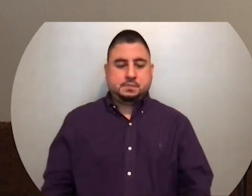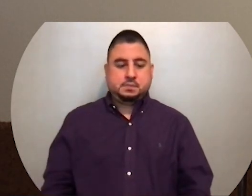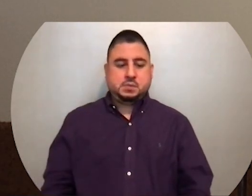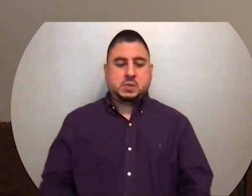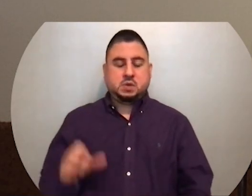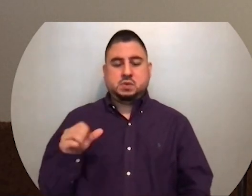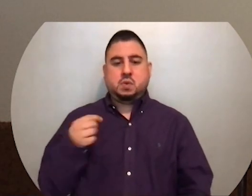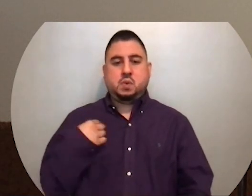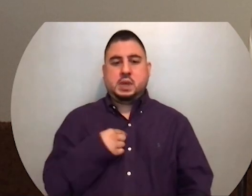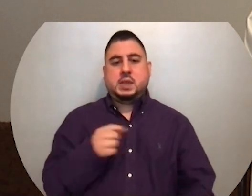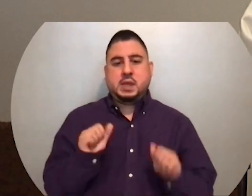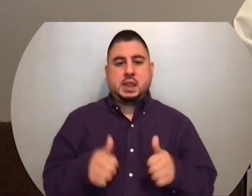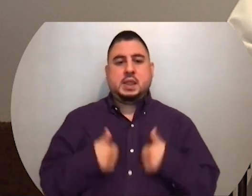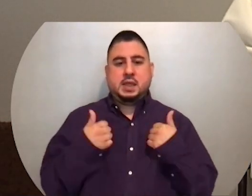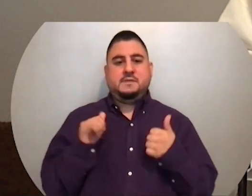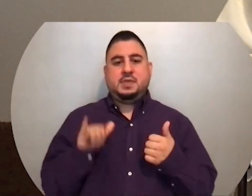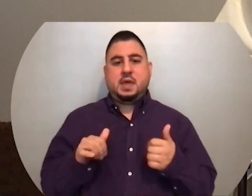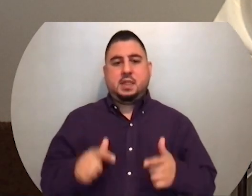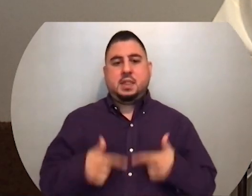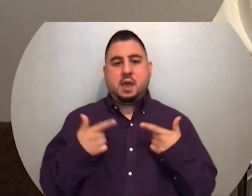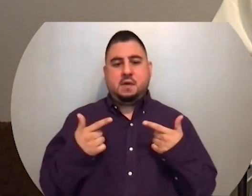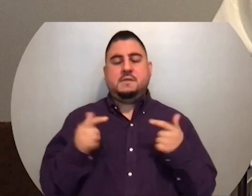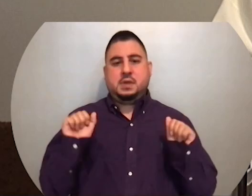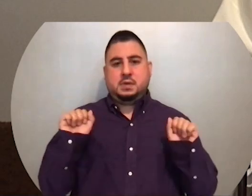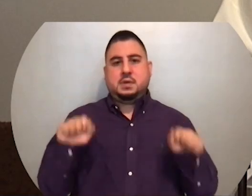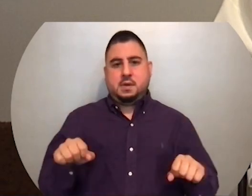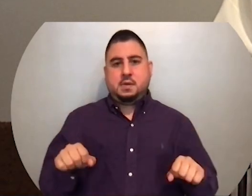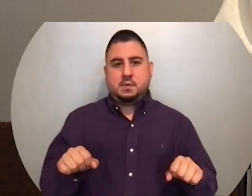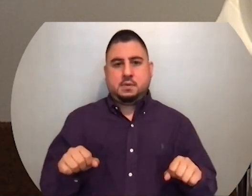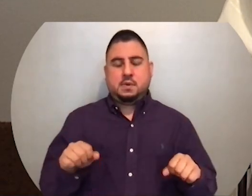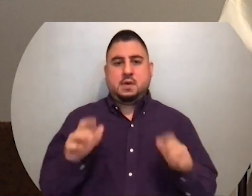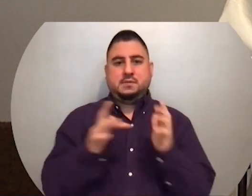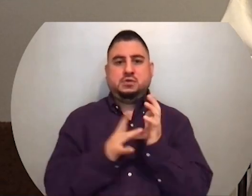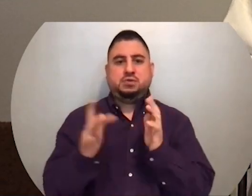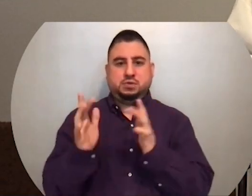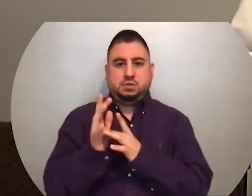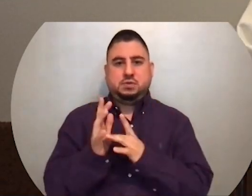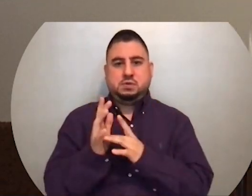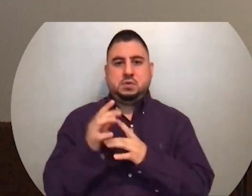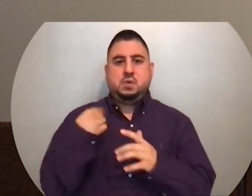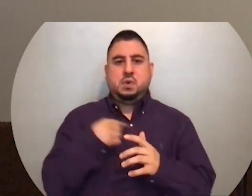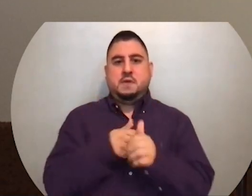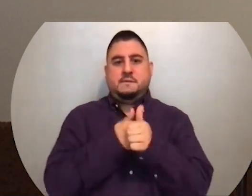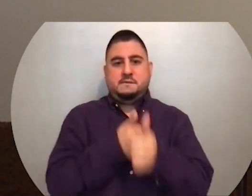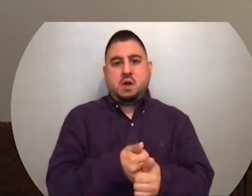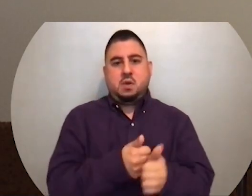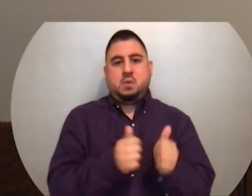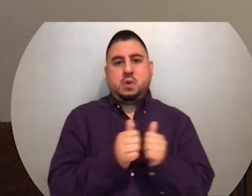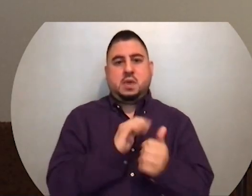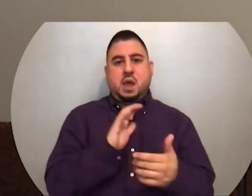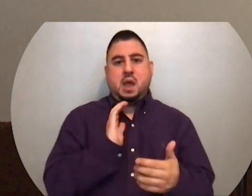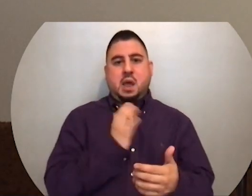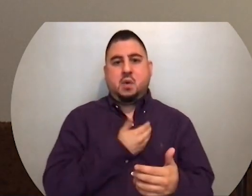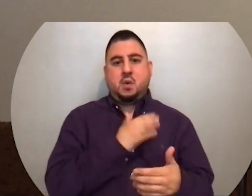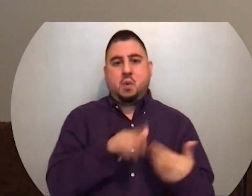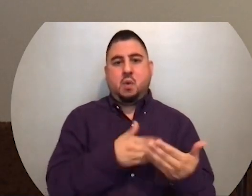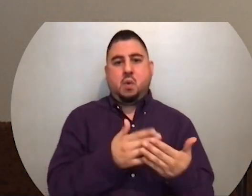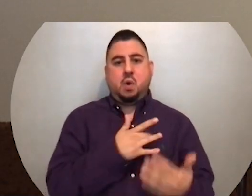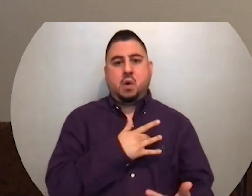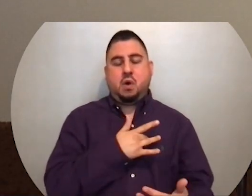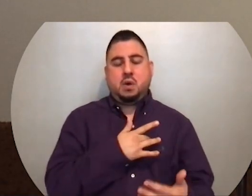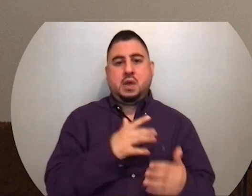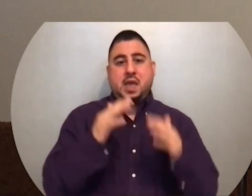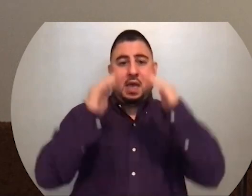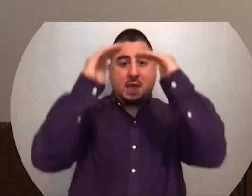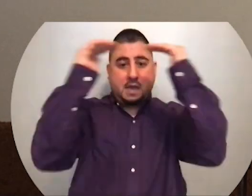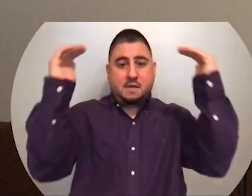And so let us live that life of Jesus. Let us follow him with our whole hearts. Because